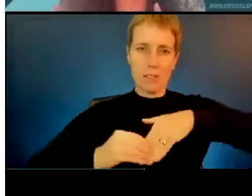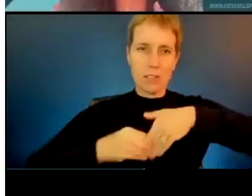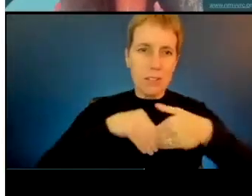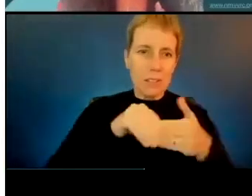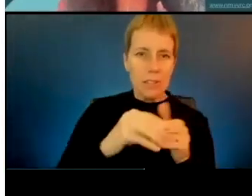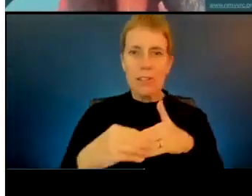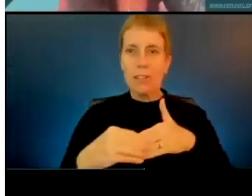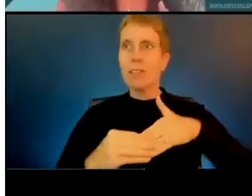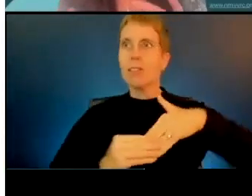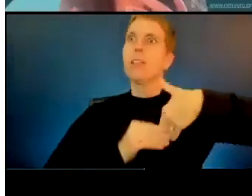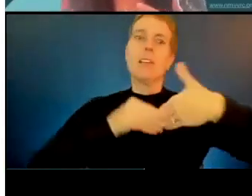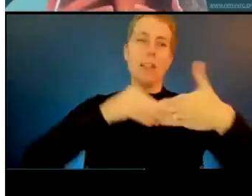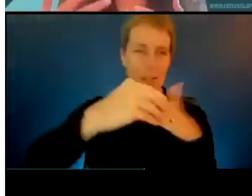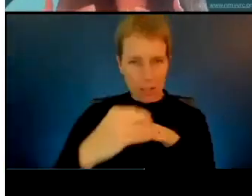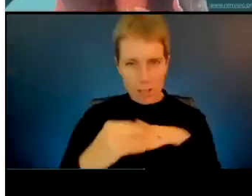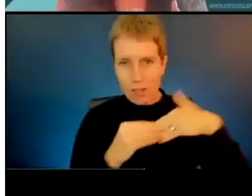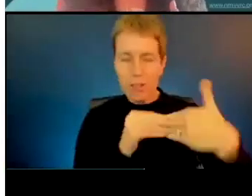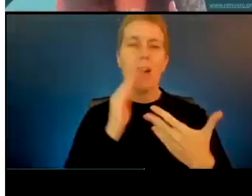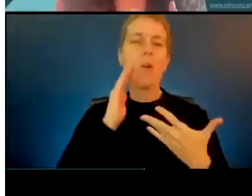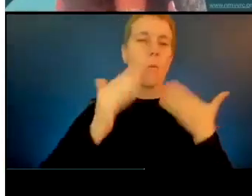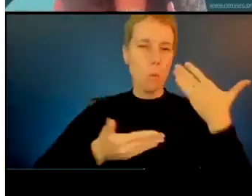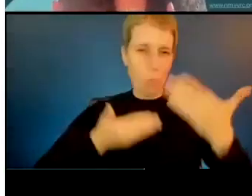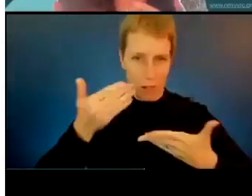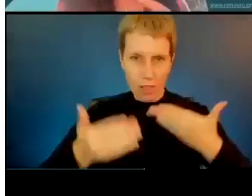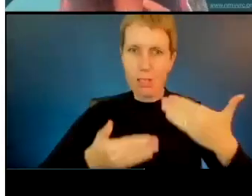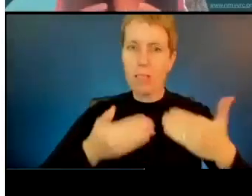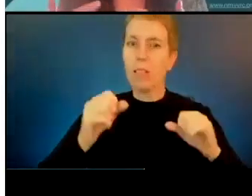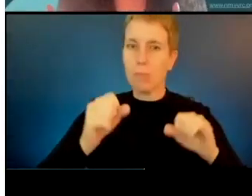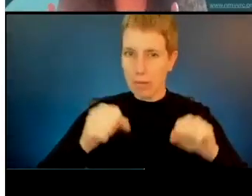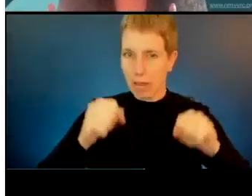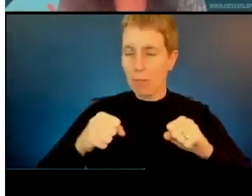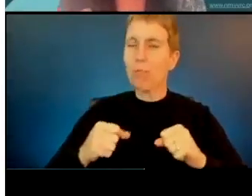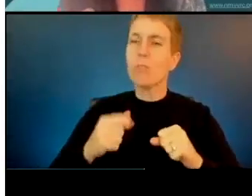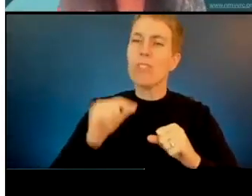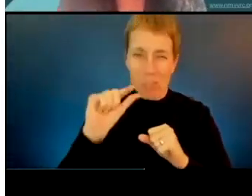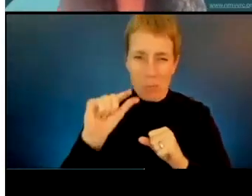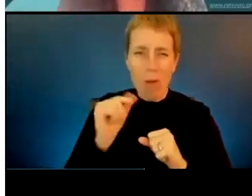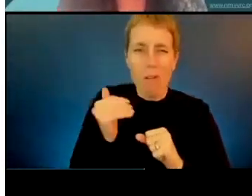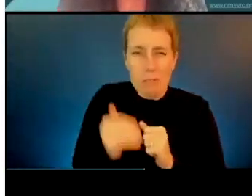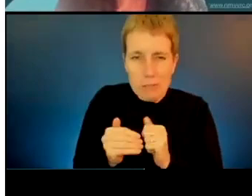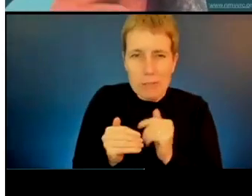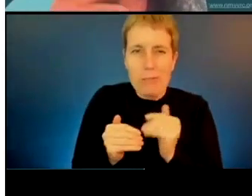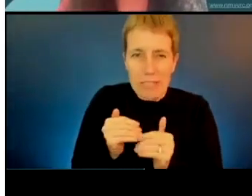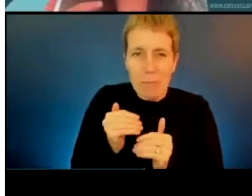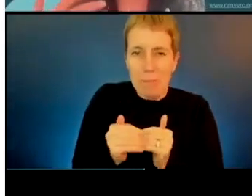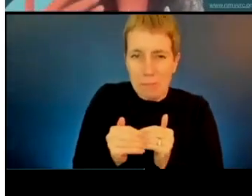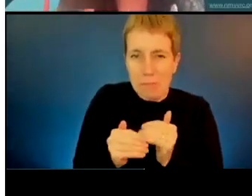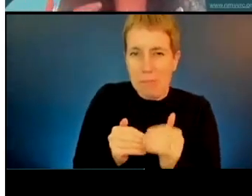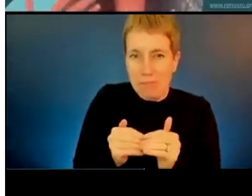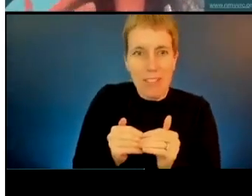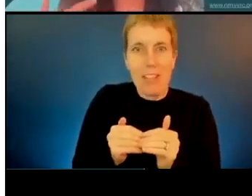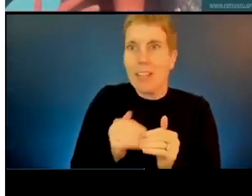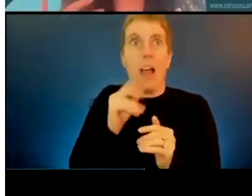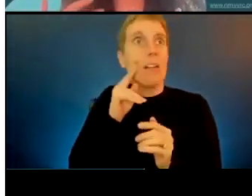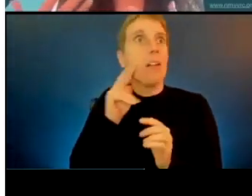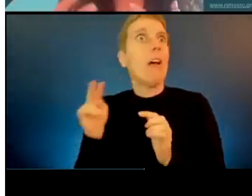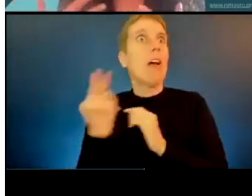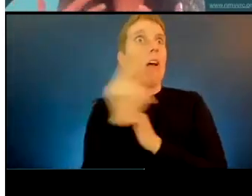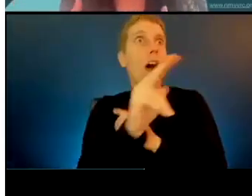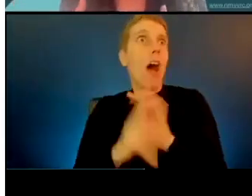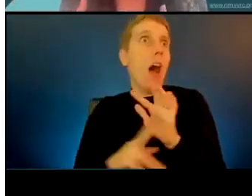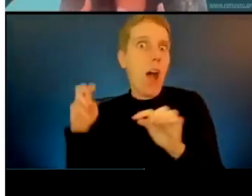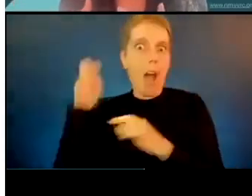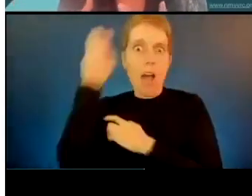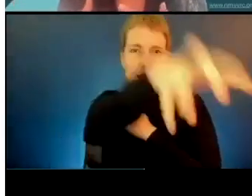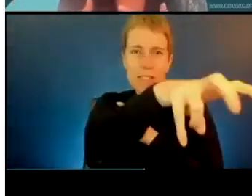life, and focusing on that aspect that helps you move forward. And so it's really kind of a life journey and a process. And those might be ways